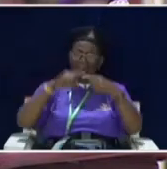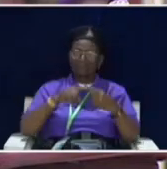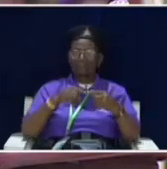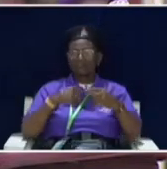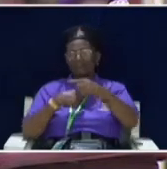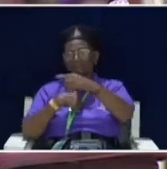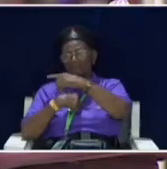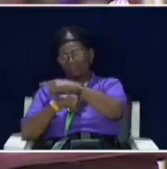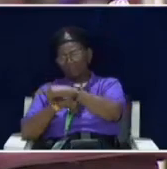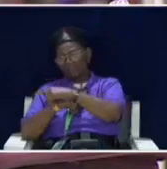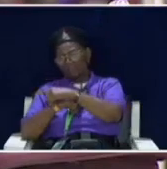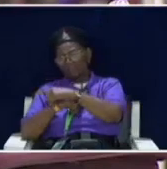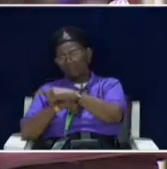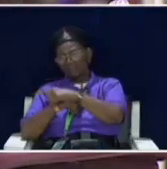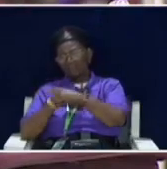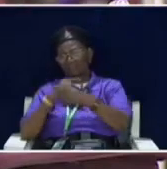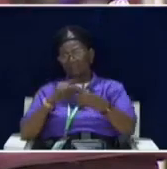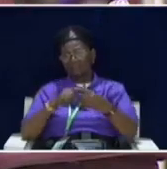to Daddy Gio.